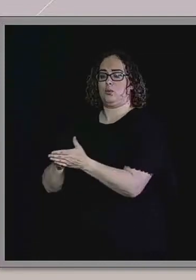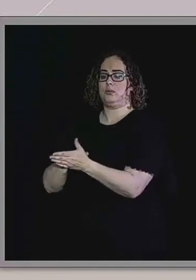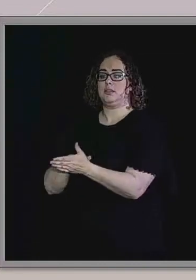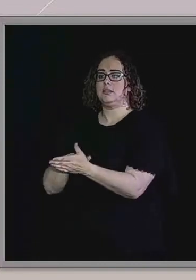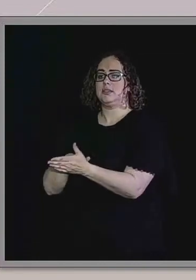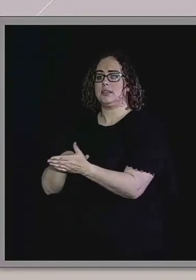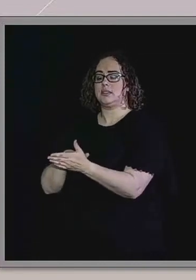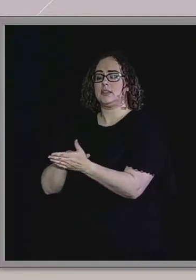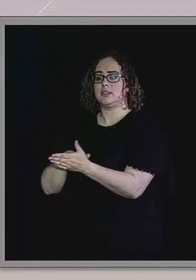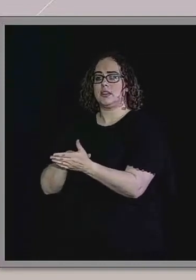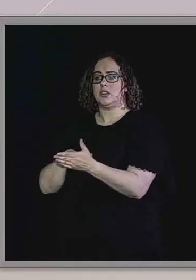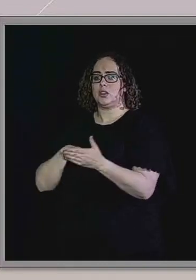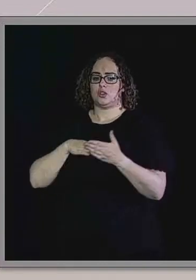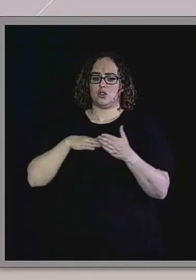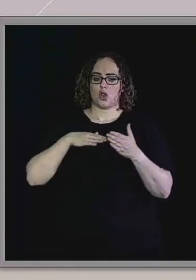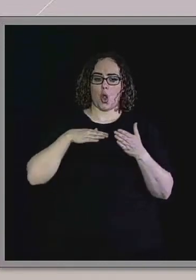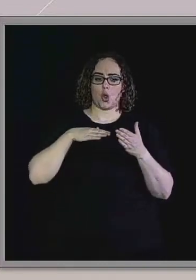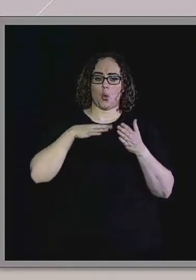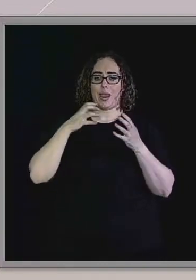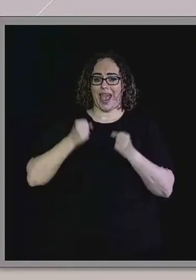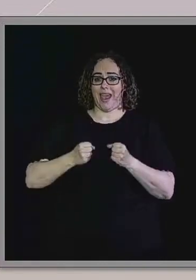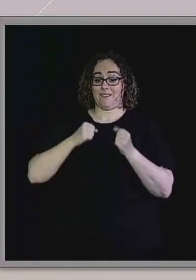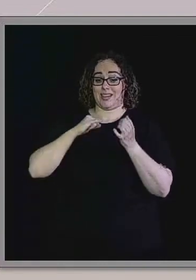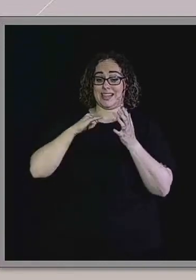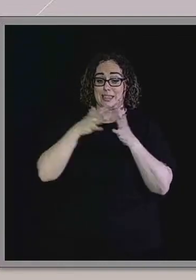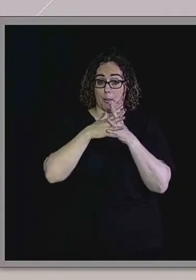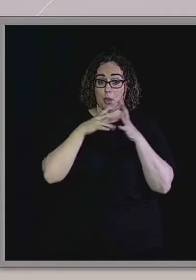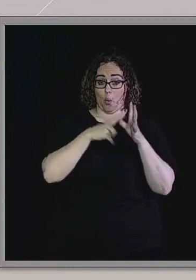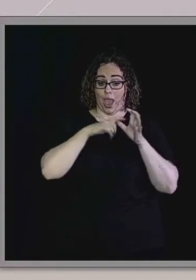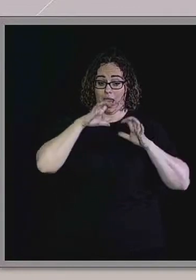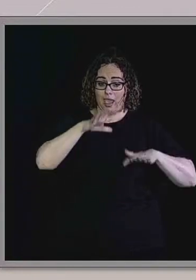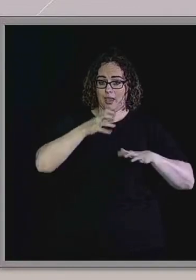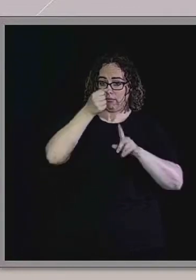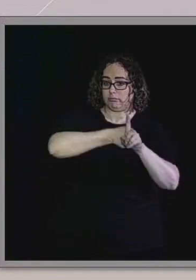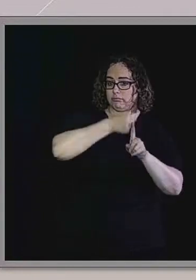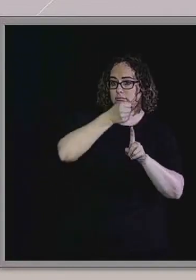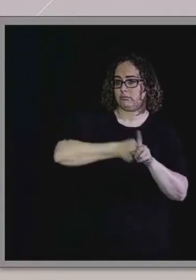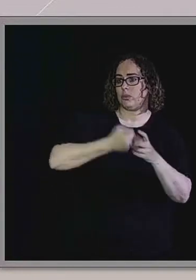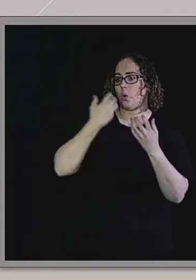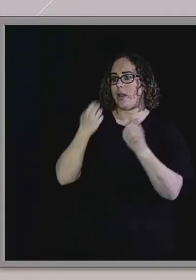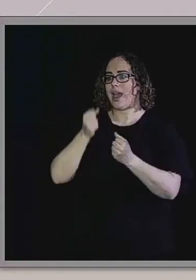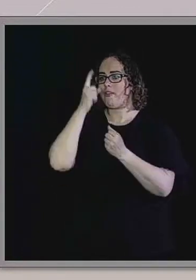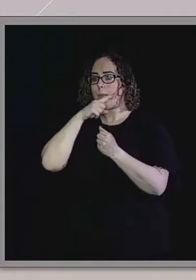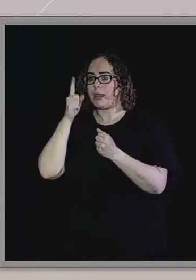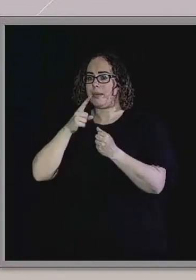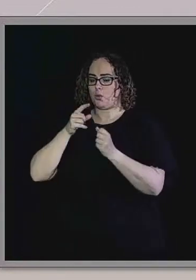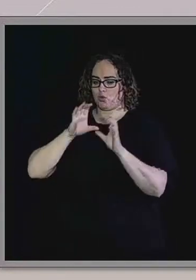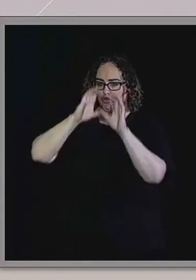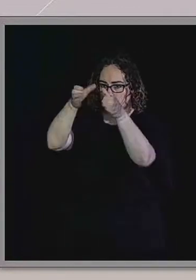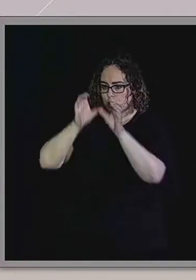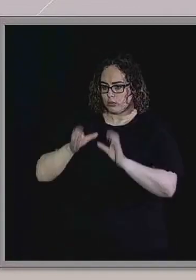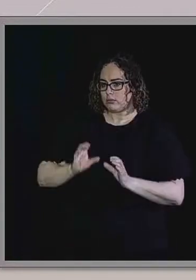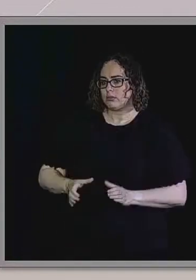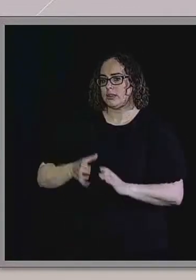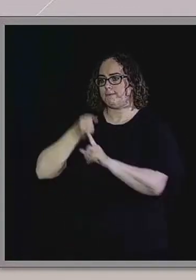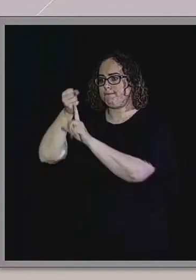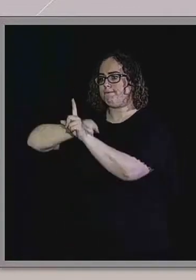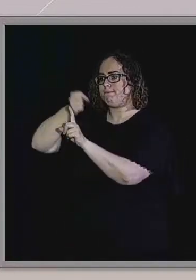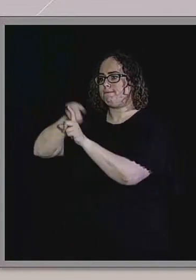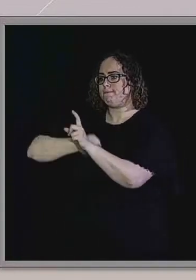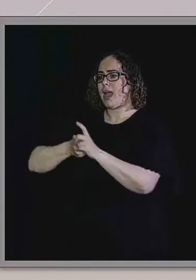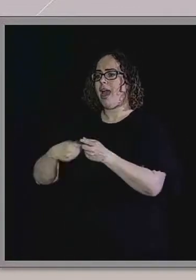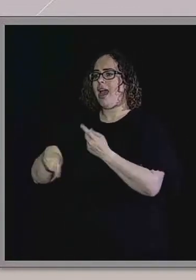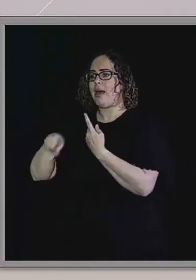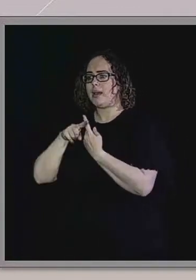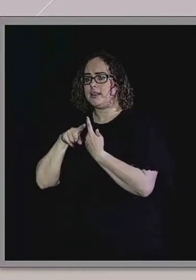activism, there's state-based activism, but there is the building up of strength and autonomy, not only as allies, but as activists